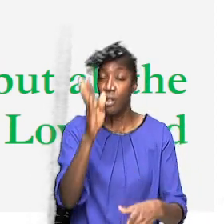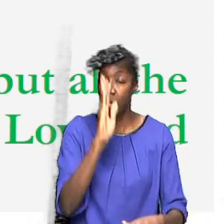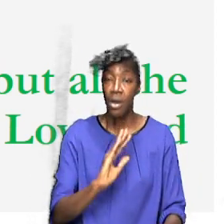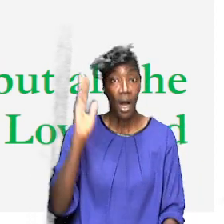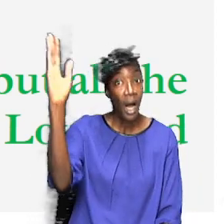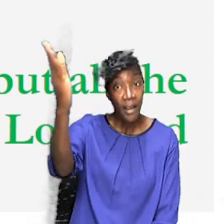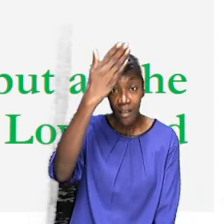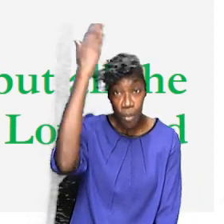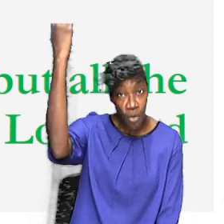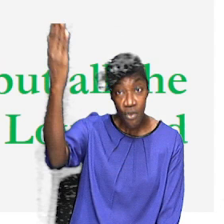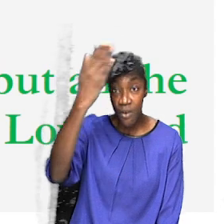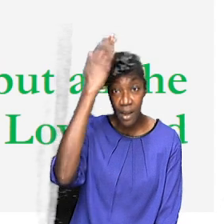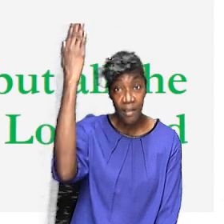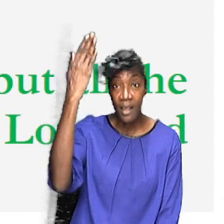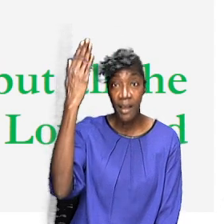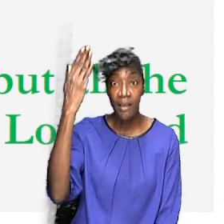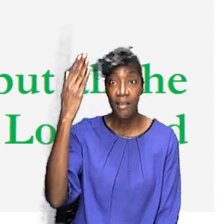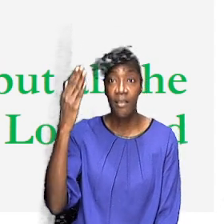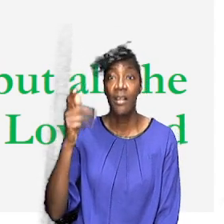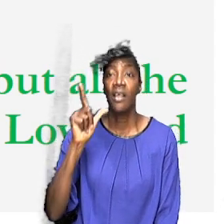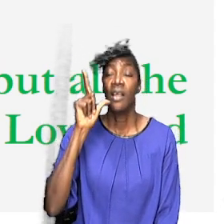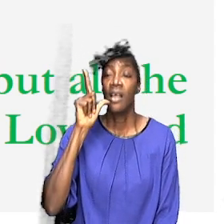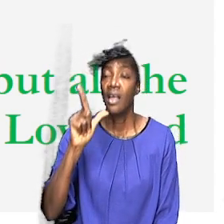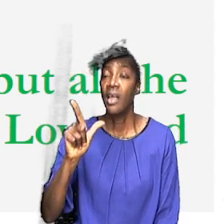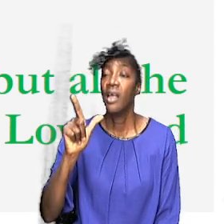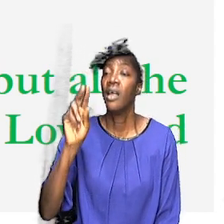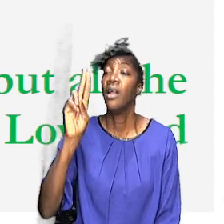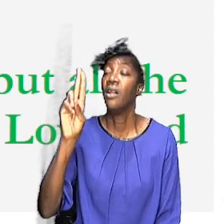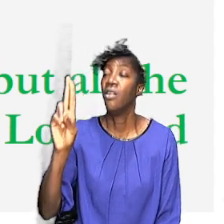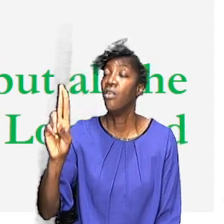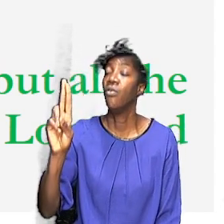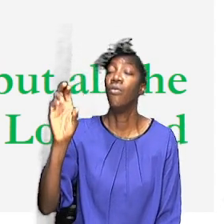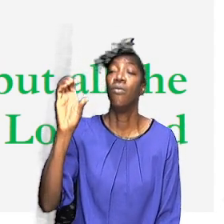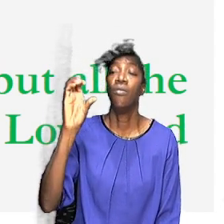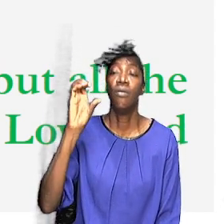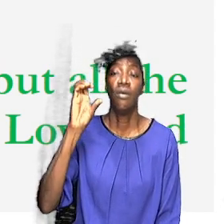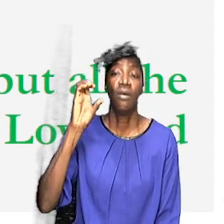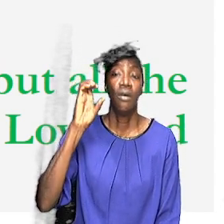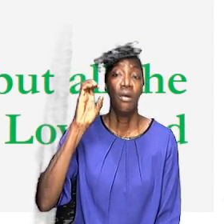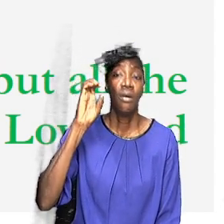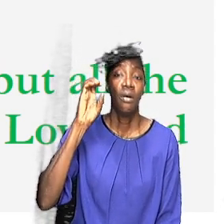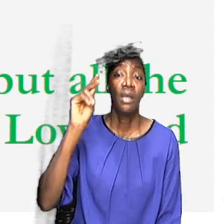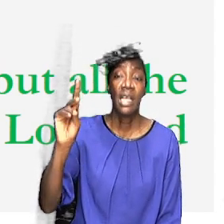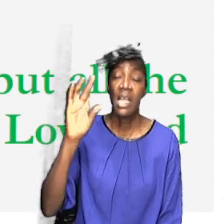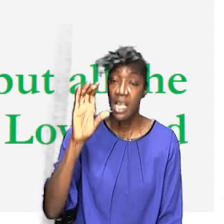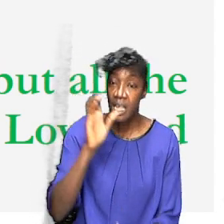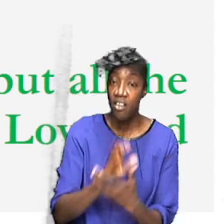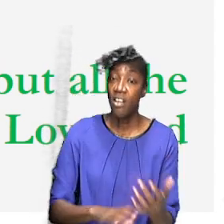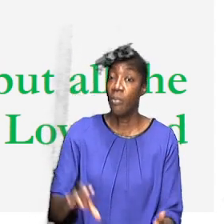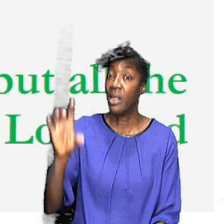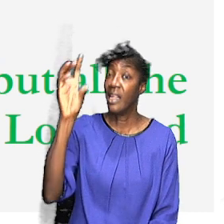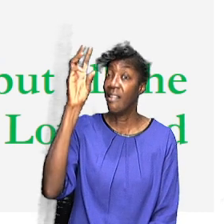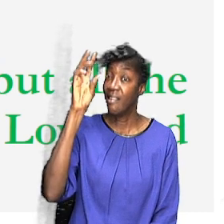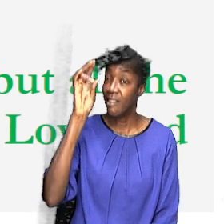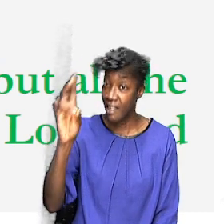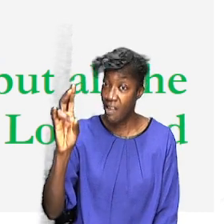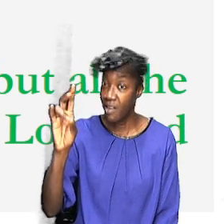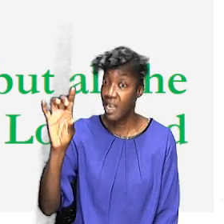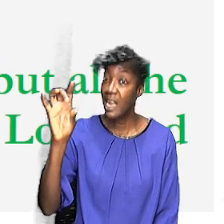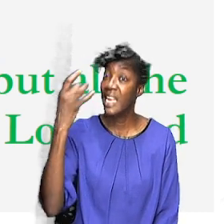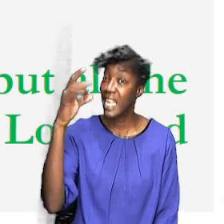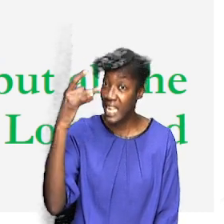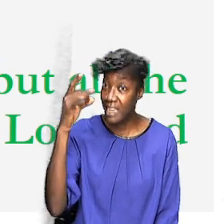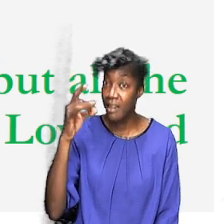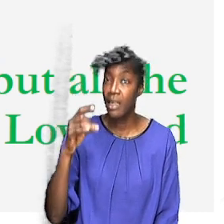God. Luke chapter 7 and Luke chapter 18 shows us this attitude. One